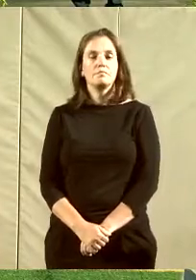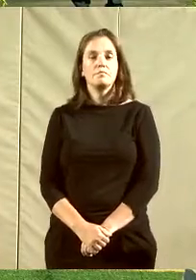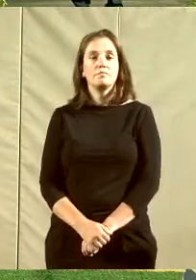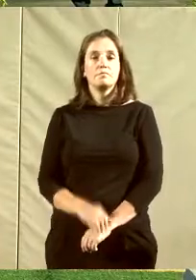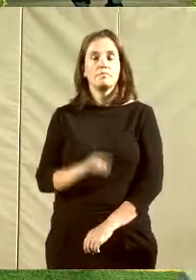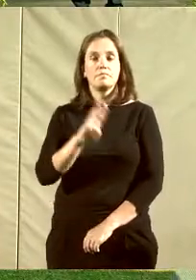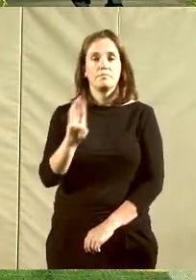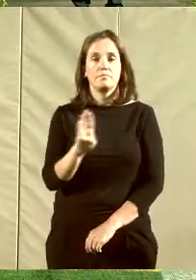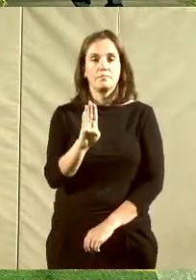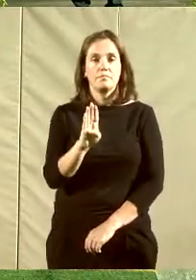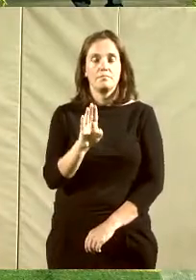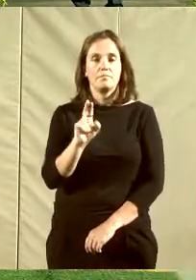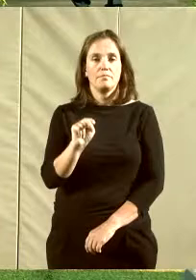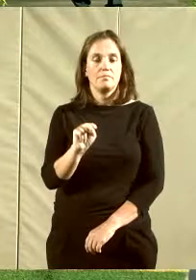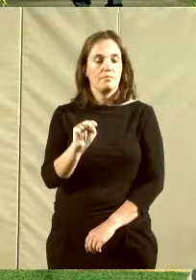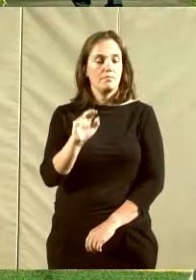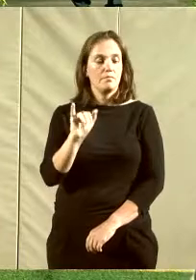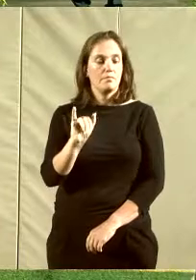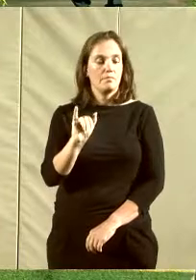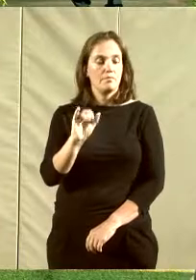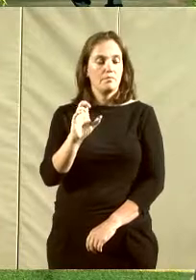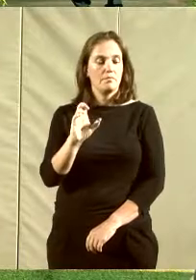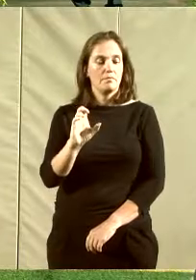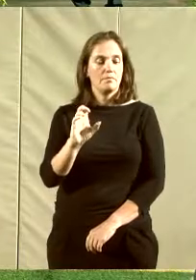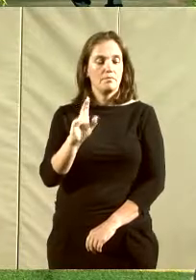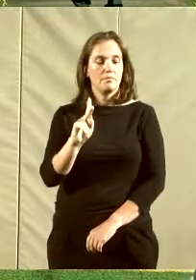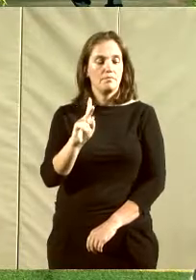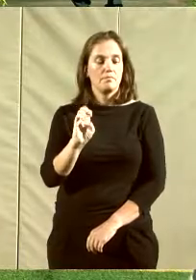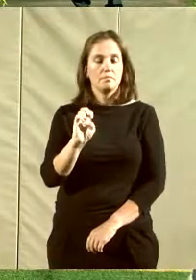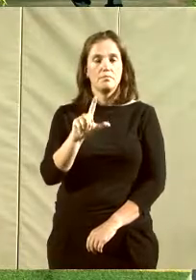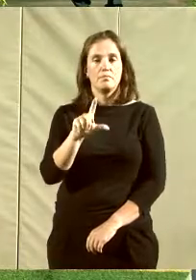Benjamin Brested Nichols.